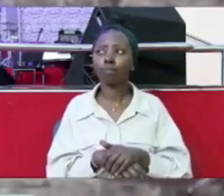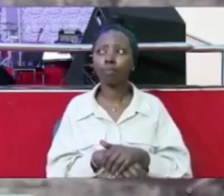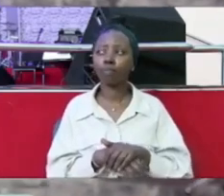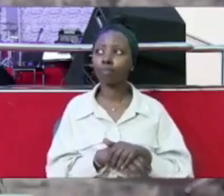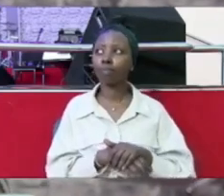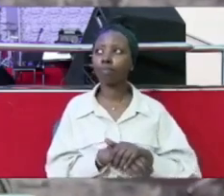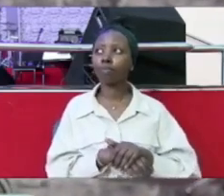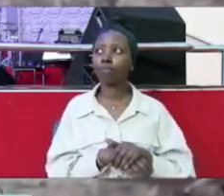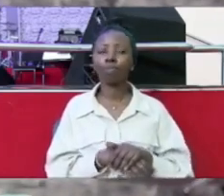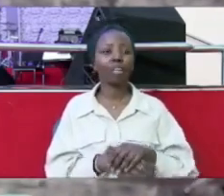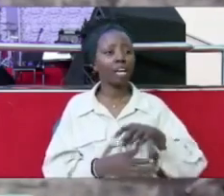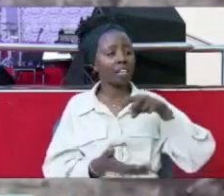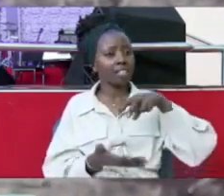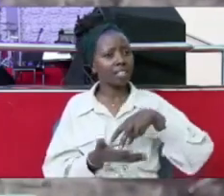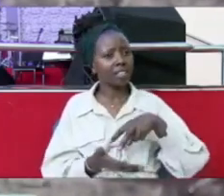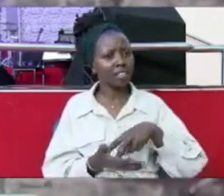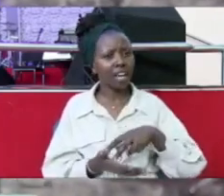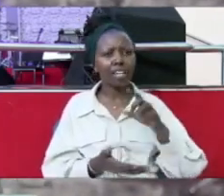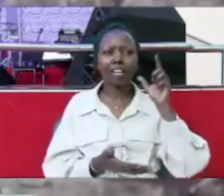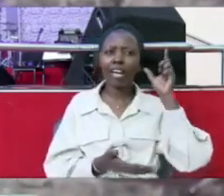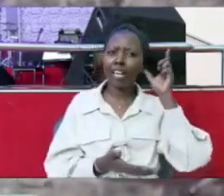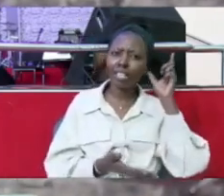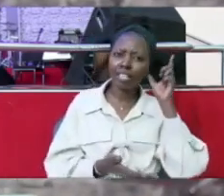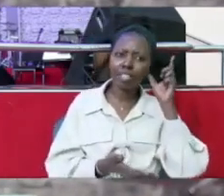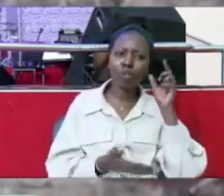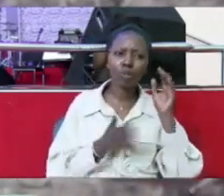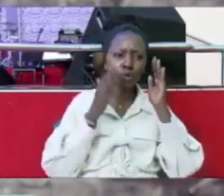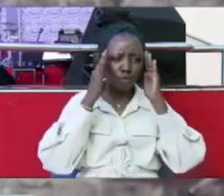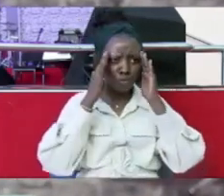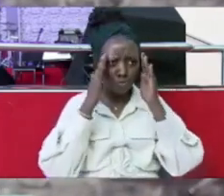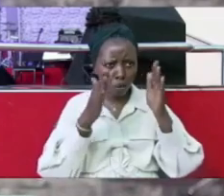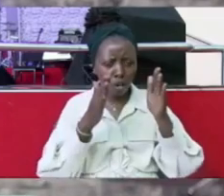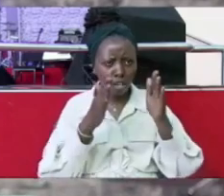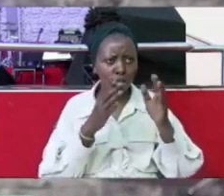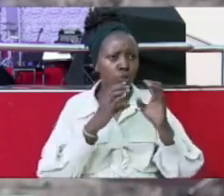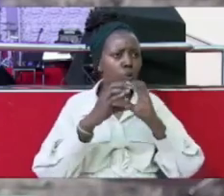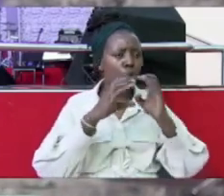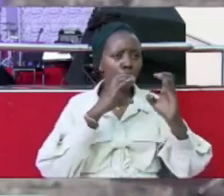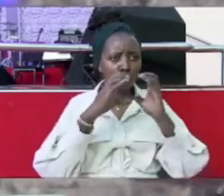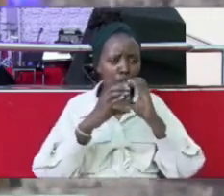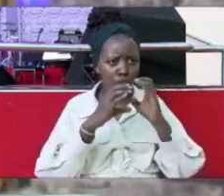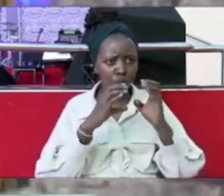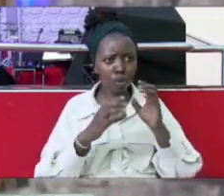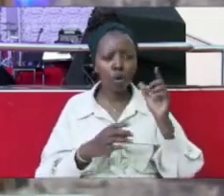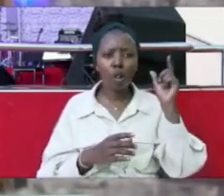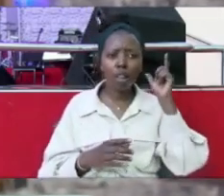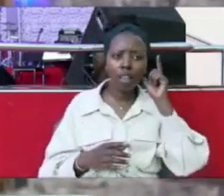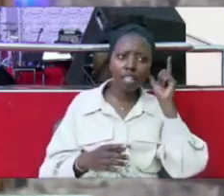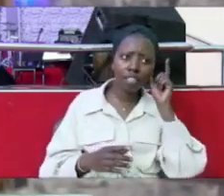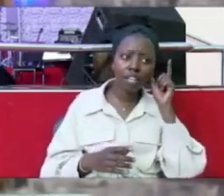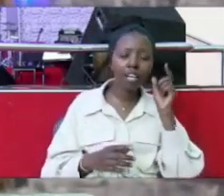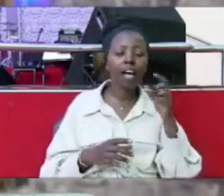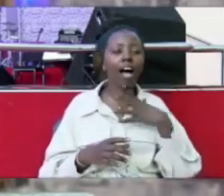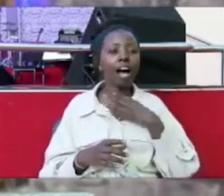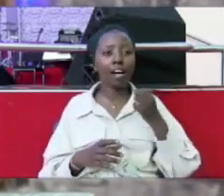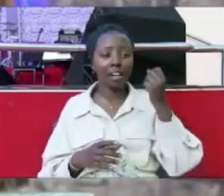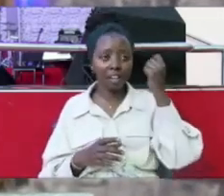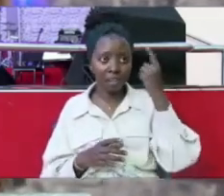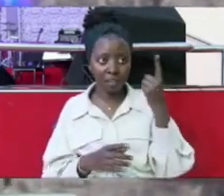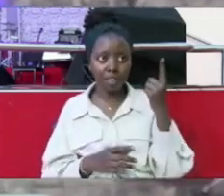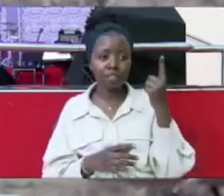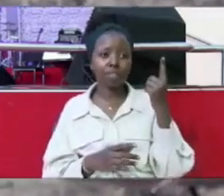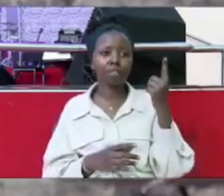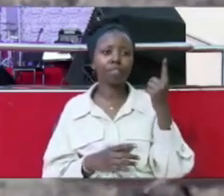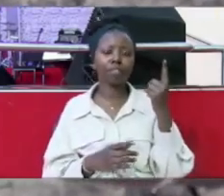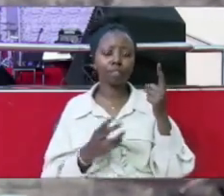there to stand and even listen. Simama, give the person attention. Simama na umsikize huyo mtu. Listen to understand. Na usikilize uweze kuelewa.